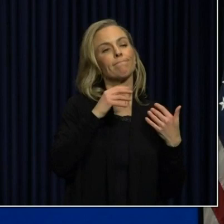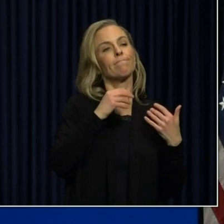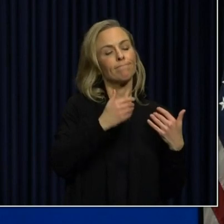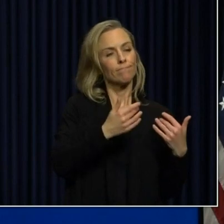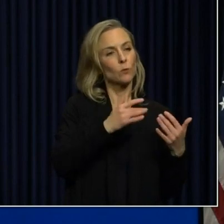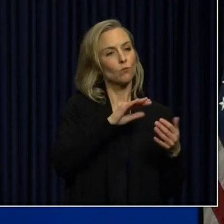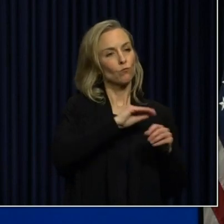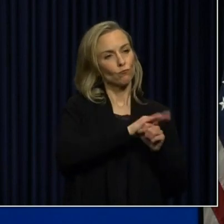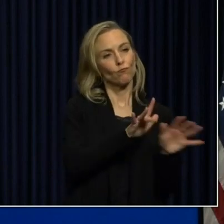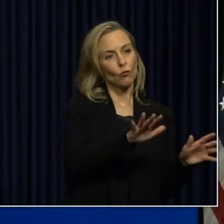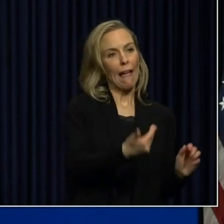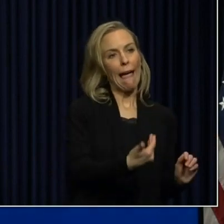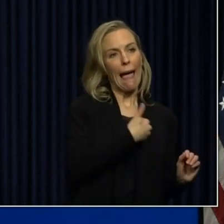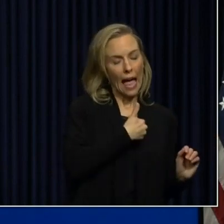have.